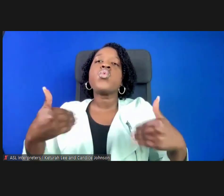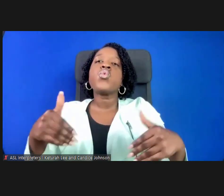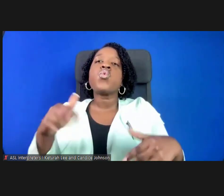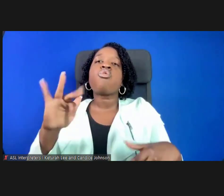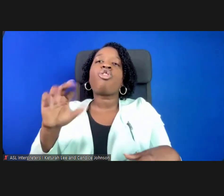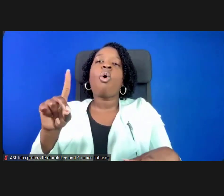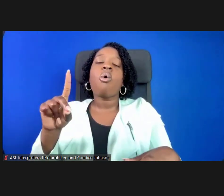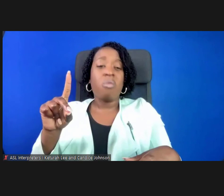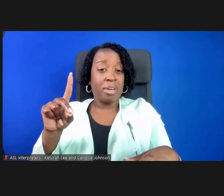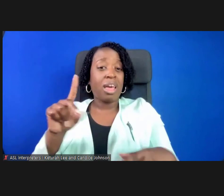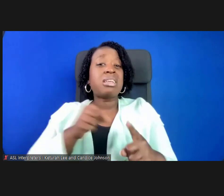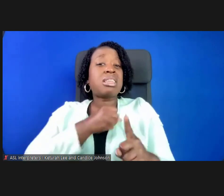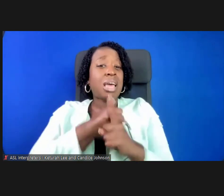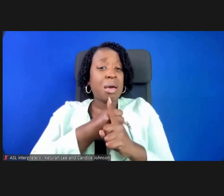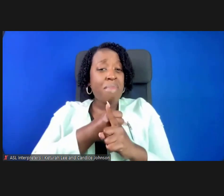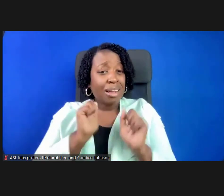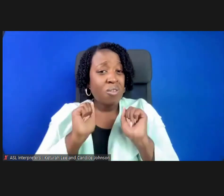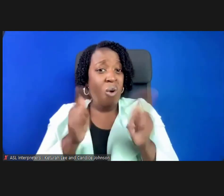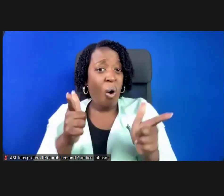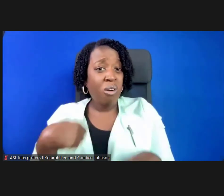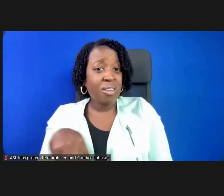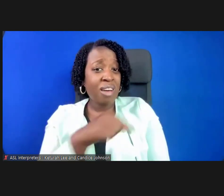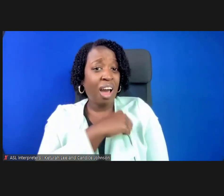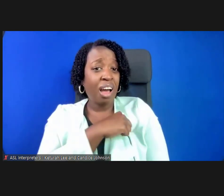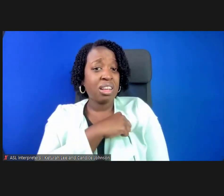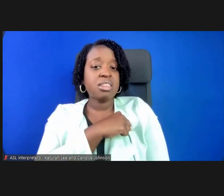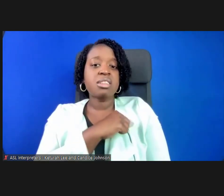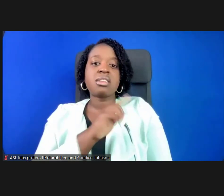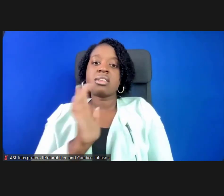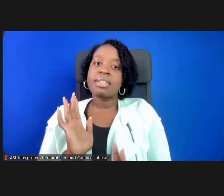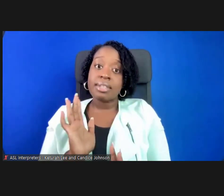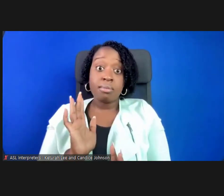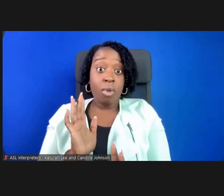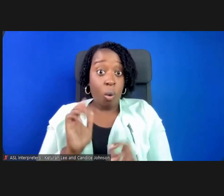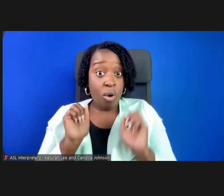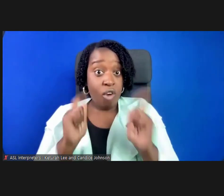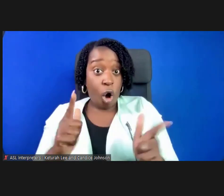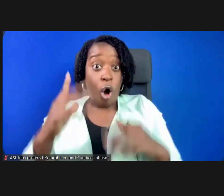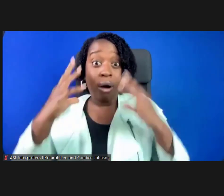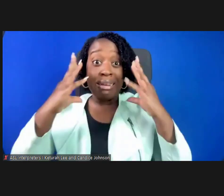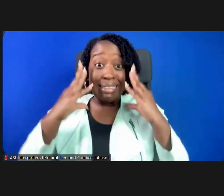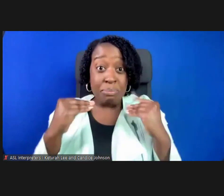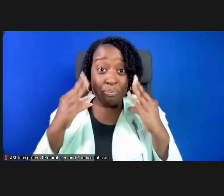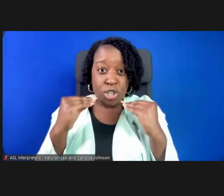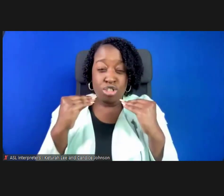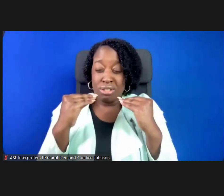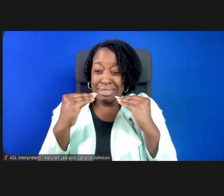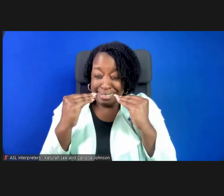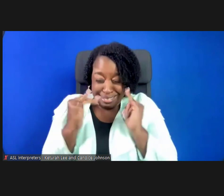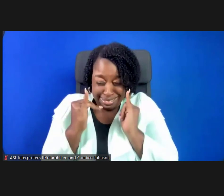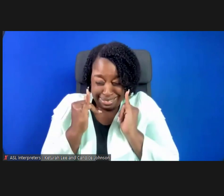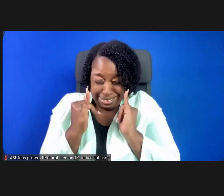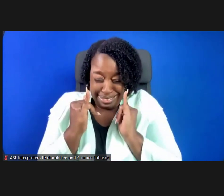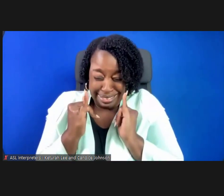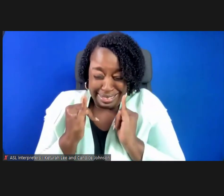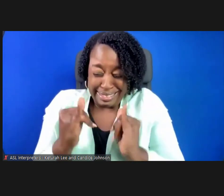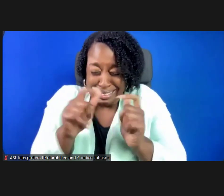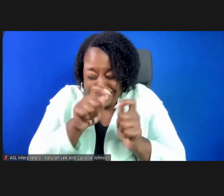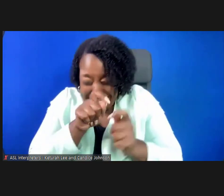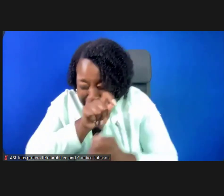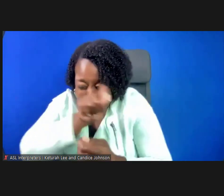impacted all of us, but we have not all experienced the pandemic in the same way. I